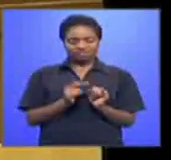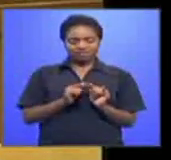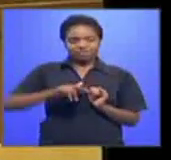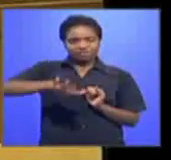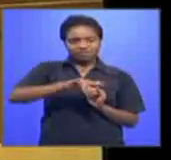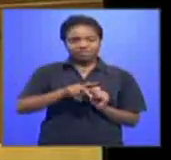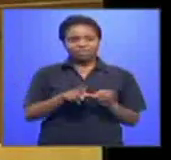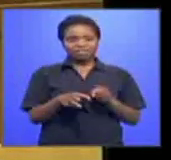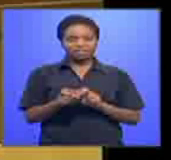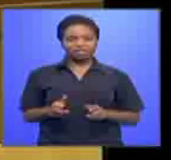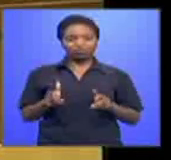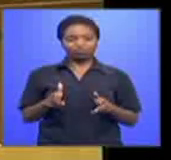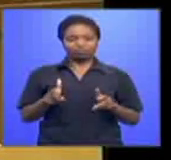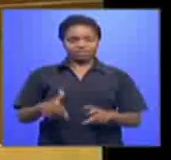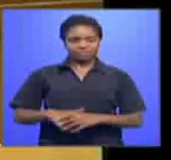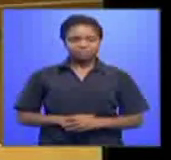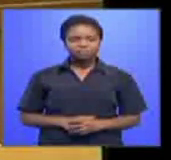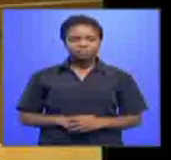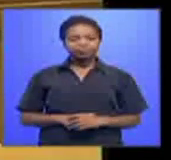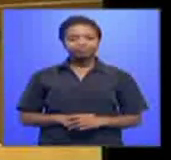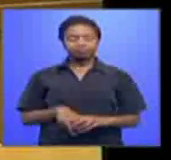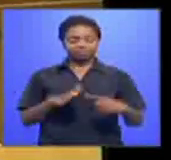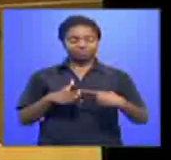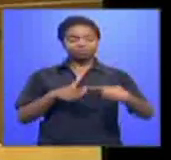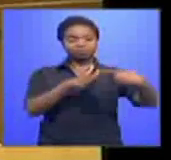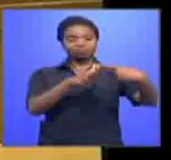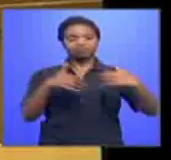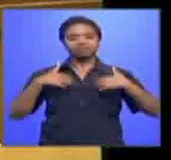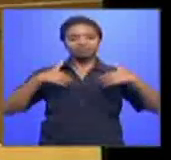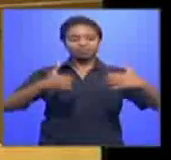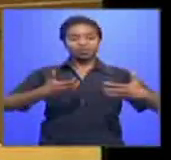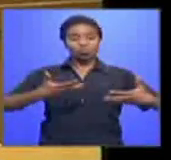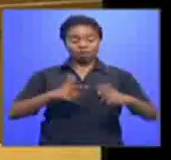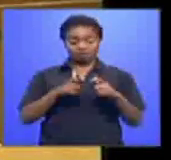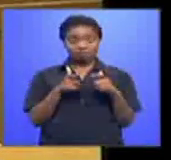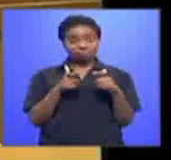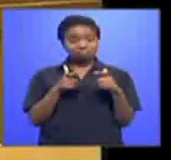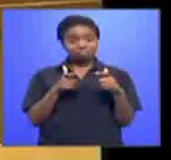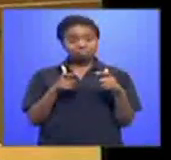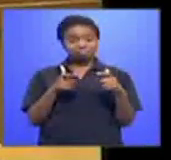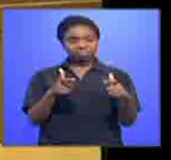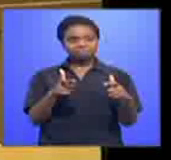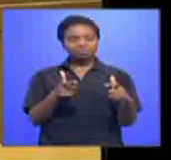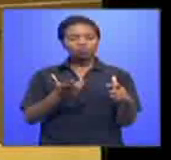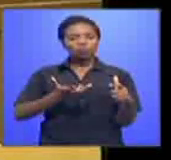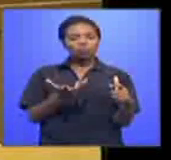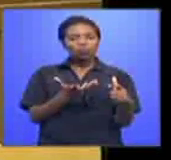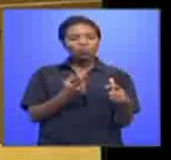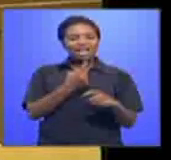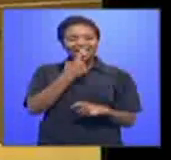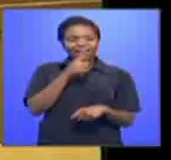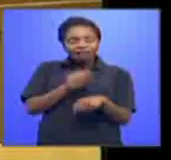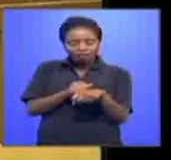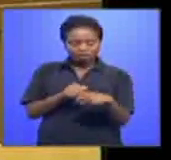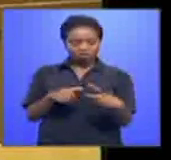locomotives. The first phase of the expansion to increase iron ore